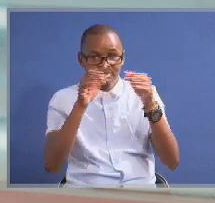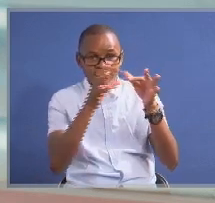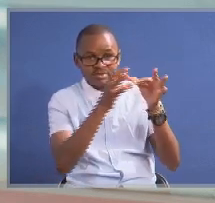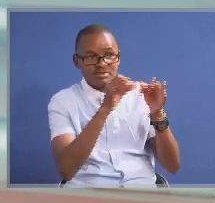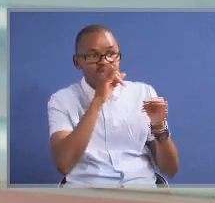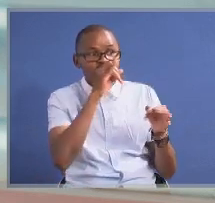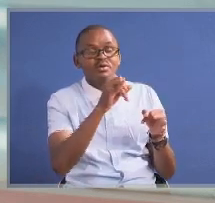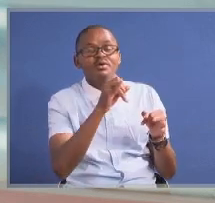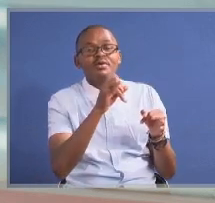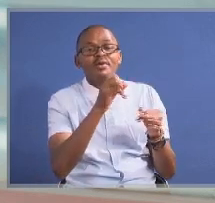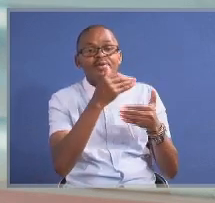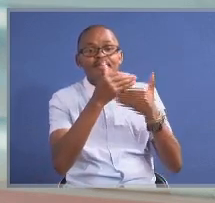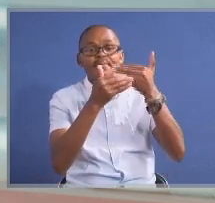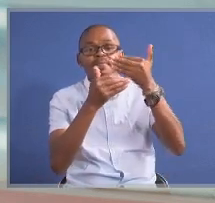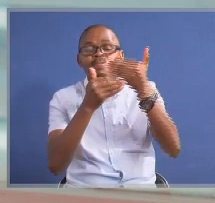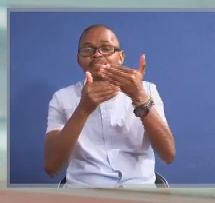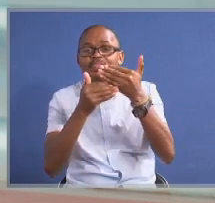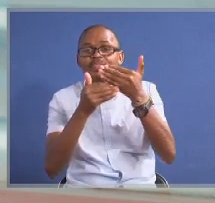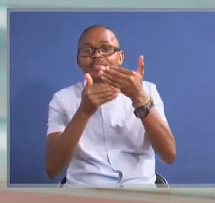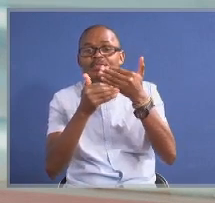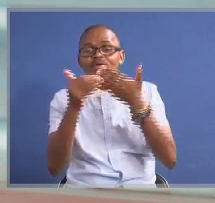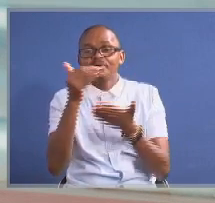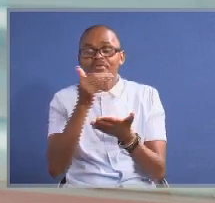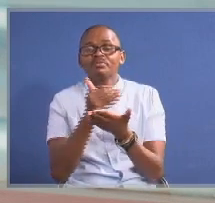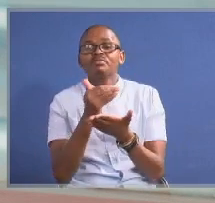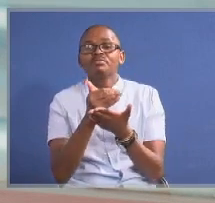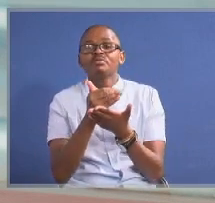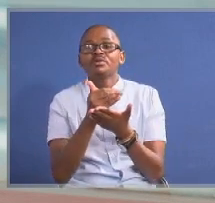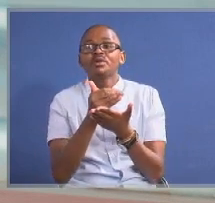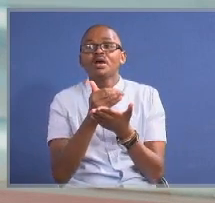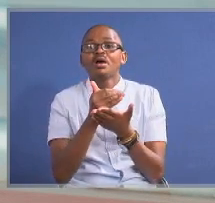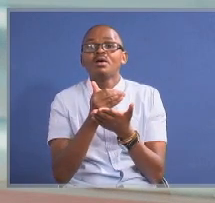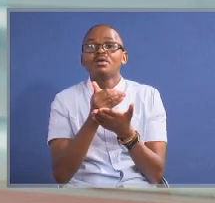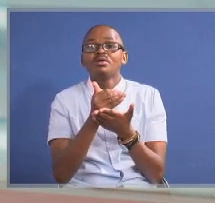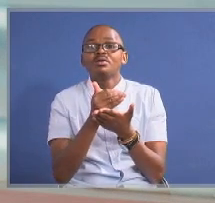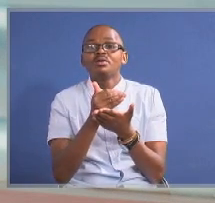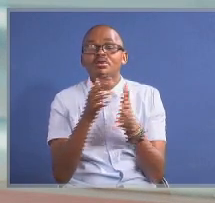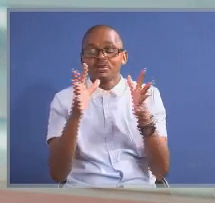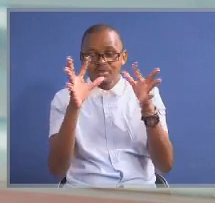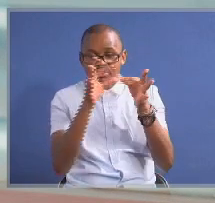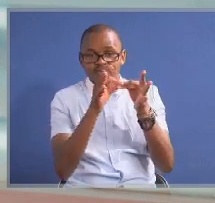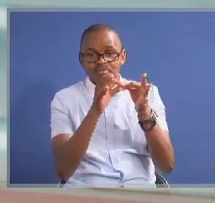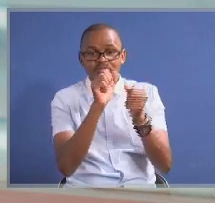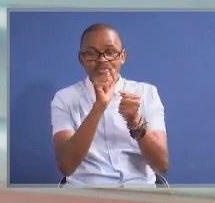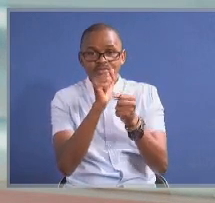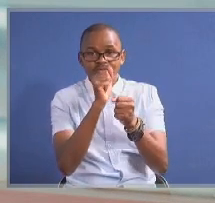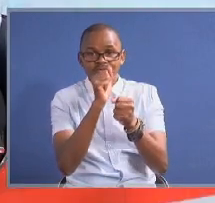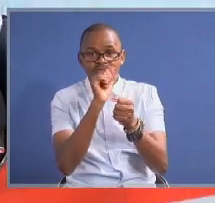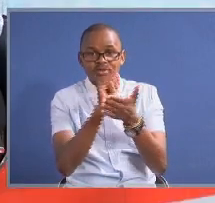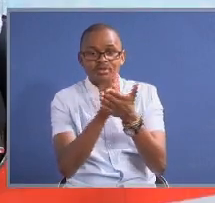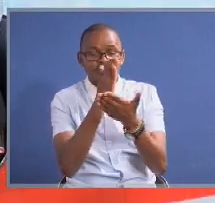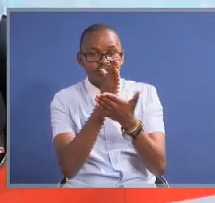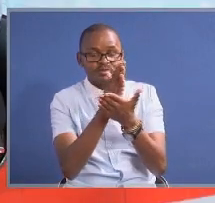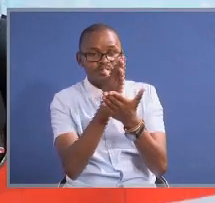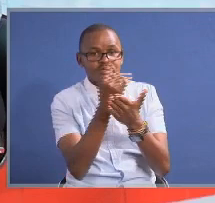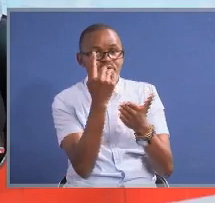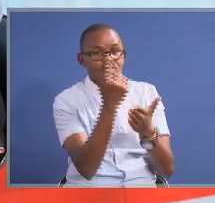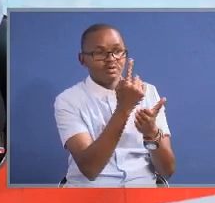union is building a certain, you know, I don't know how to call it, a bond that will ensure that bridge. None of